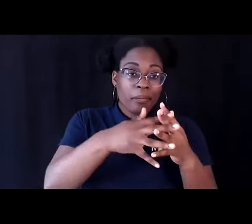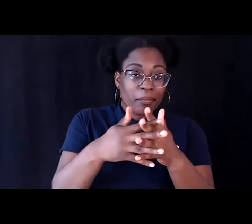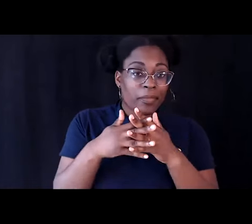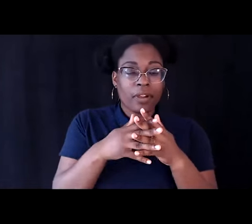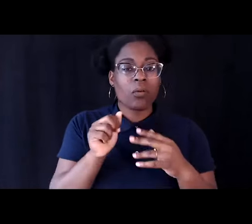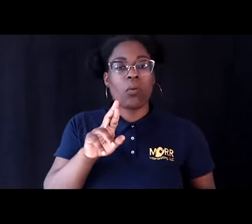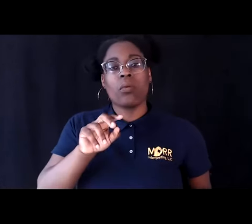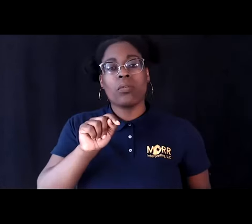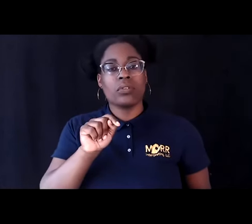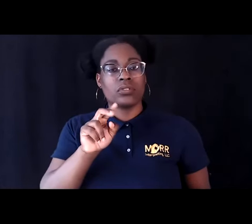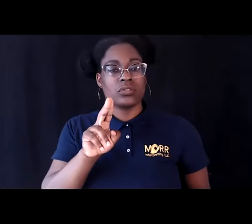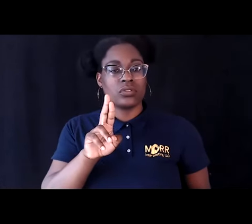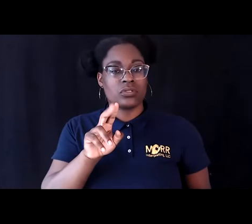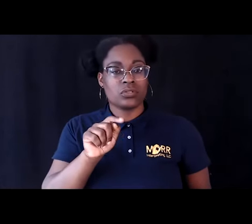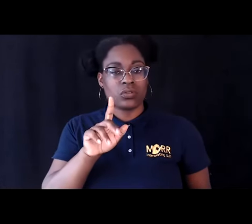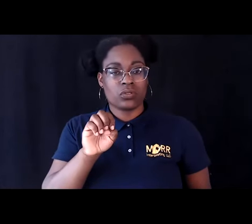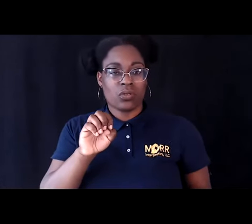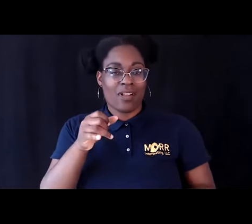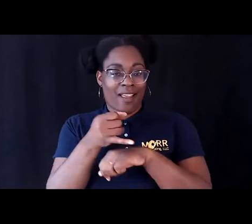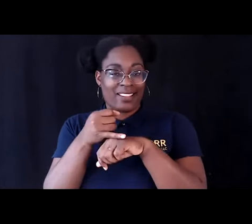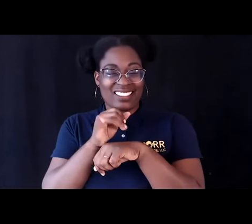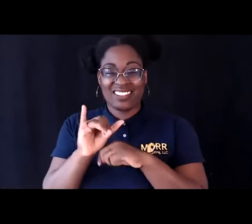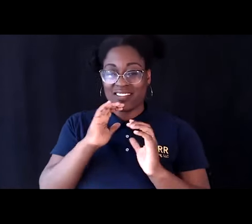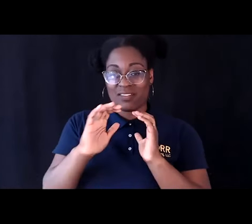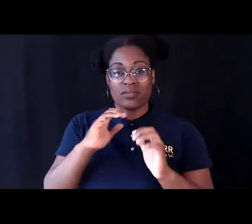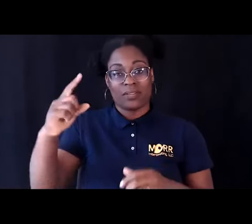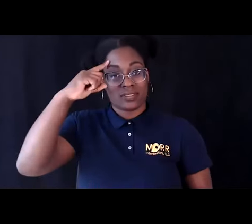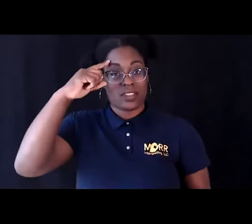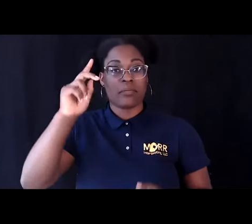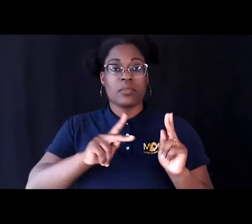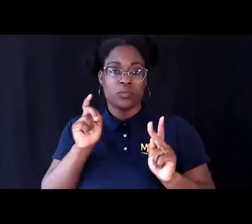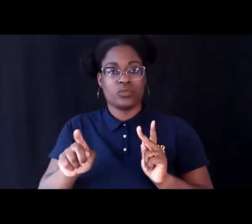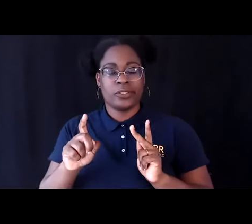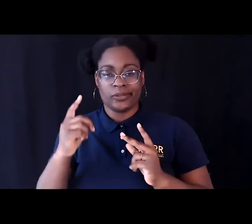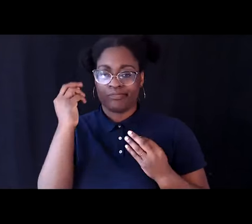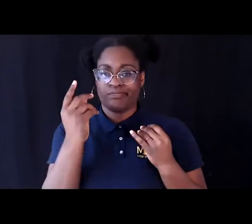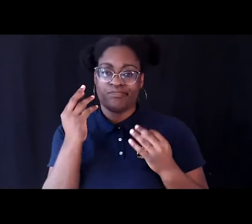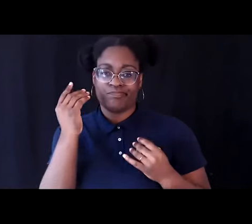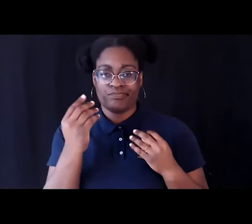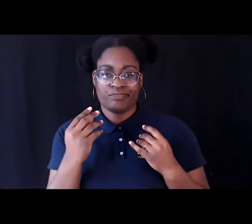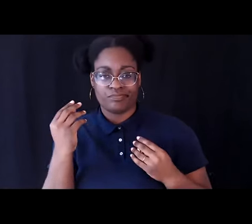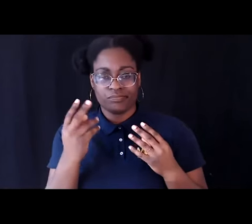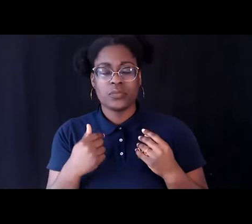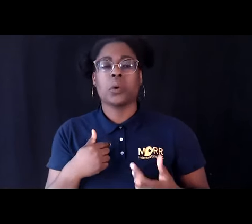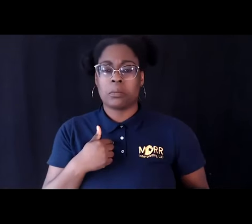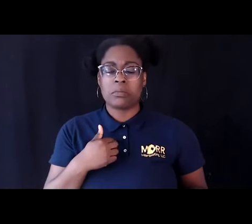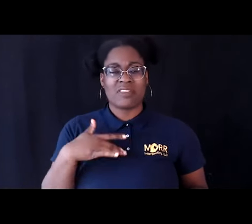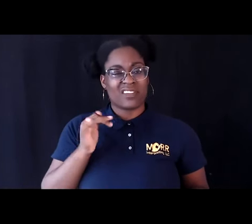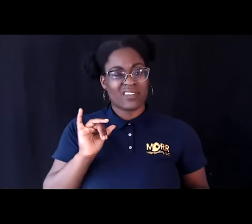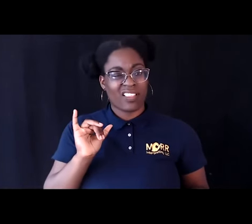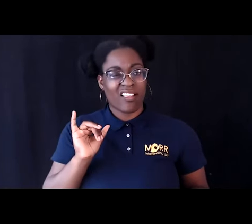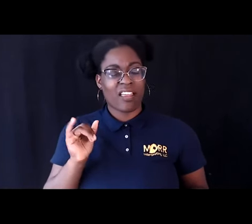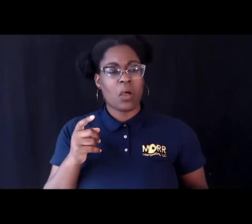word, that is a conversation I would say for people to consider amongst themselves. But I would say that appropriating